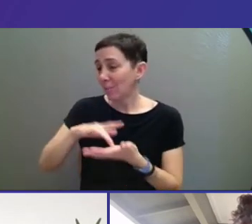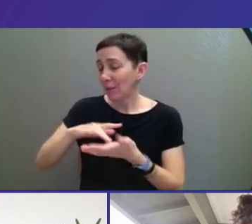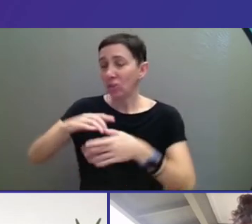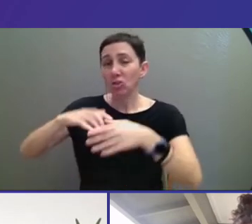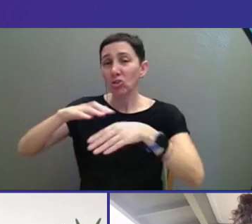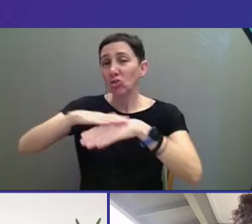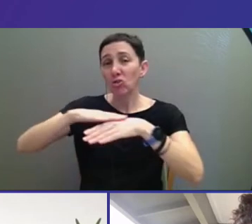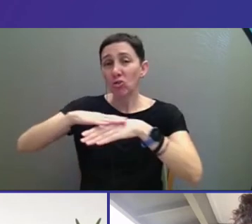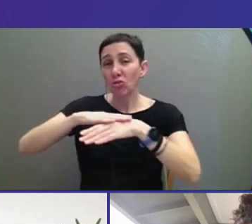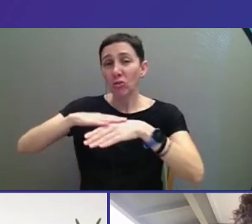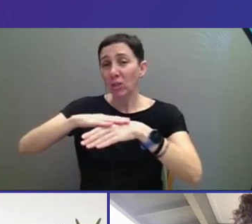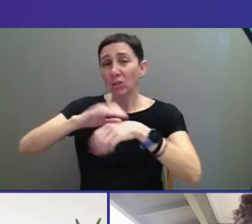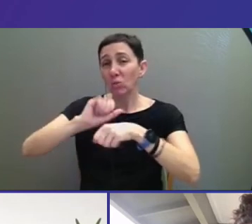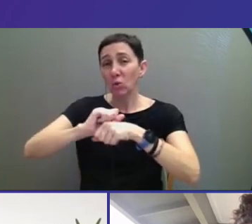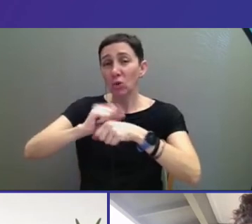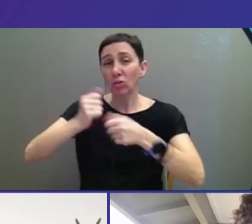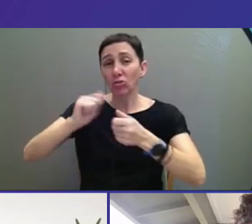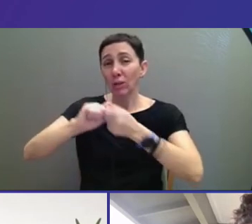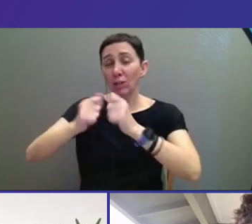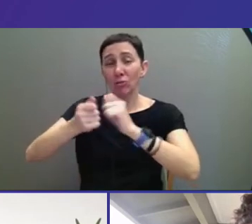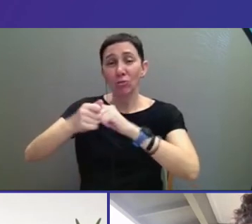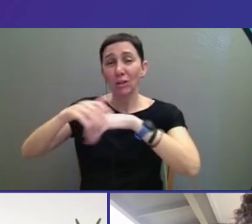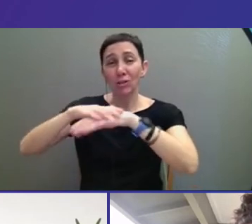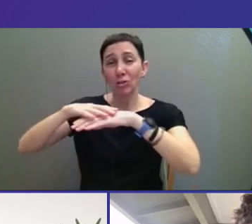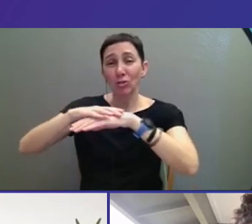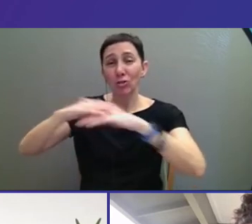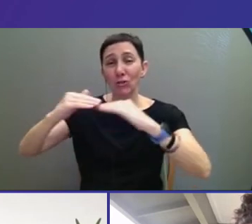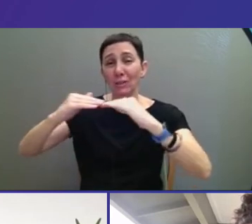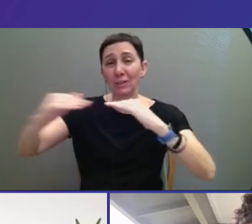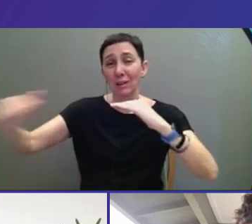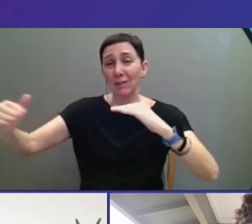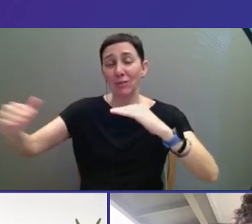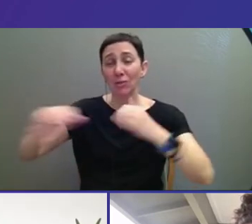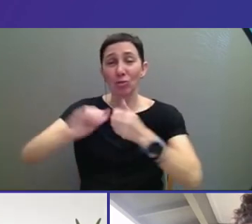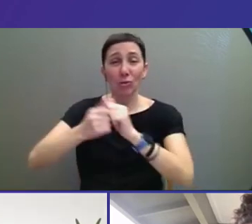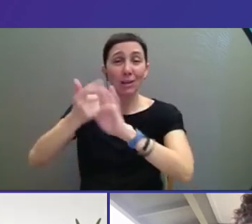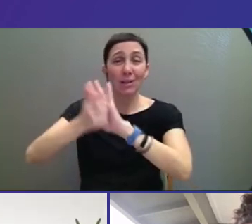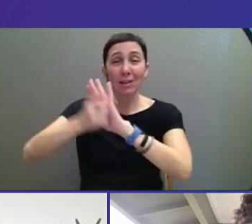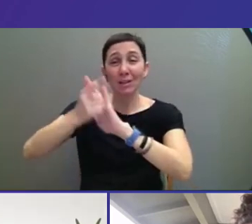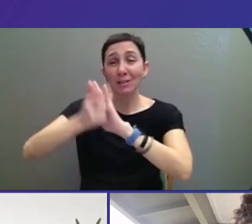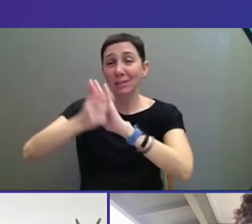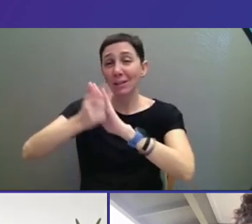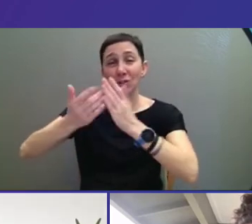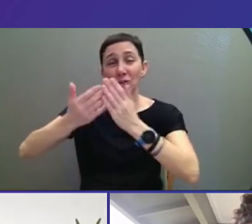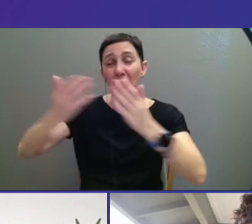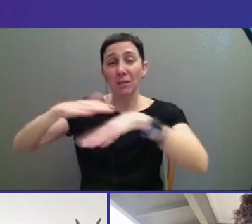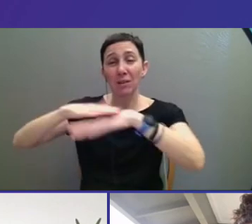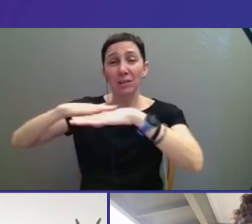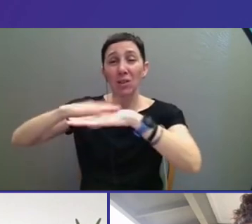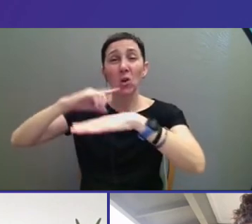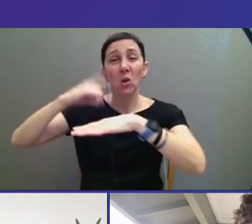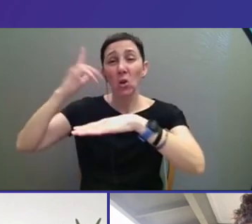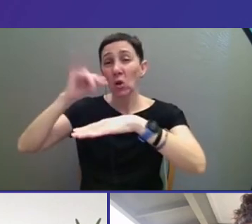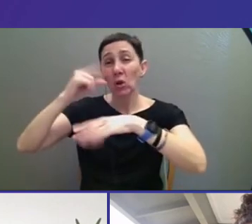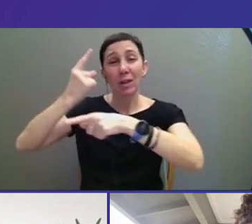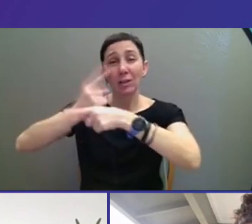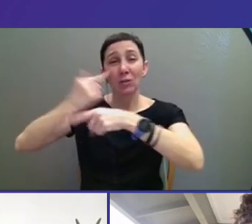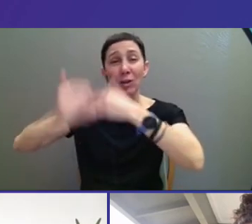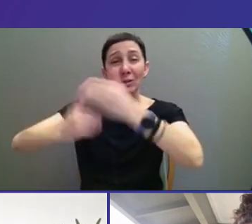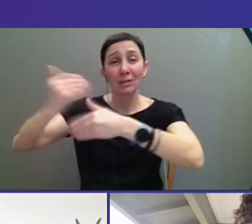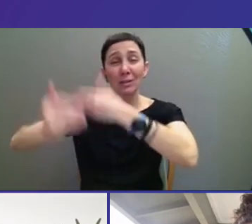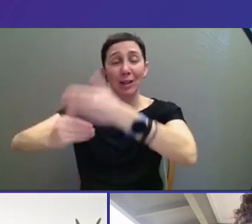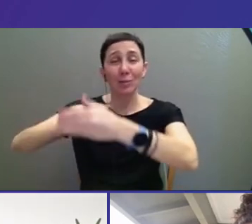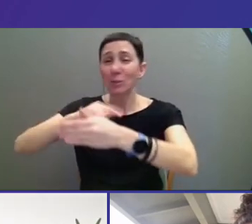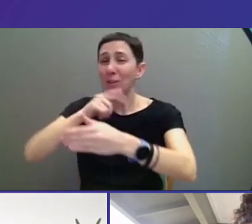to make change, to whatever, to create legislation, to do these things that look like the right steps, but we will